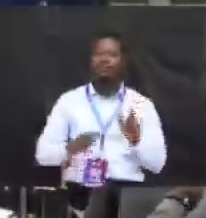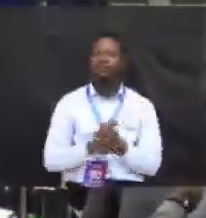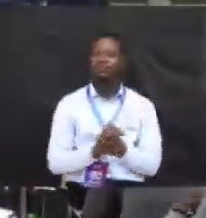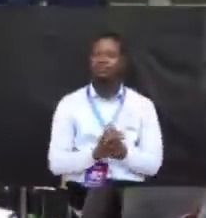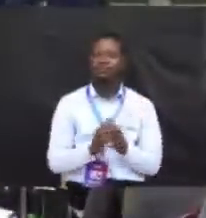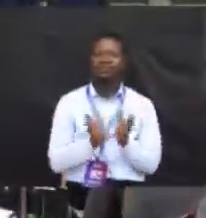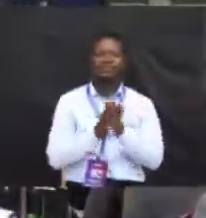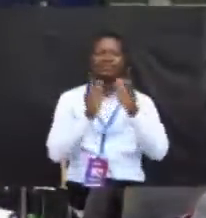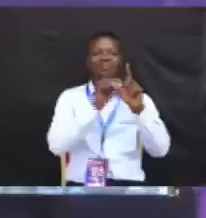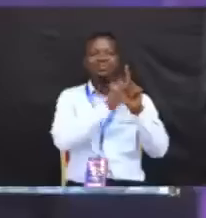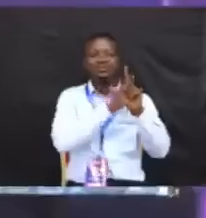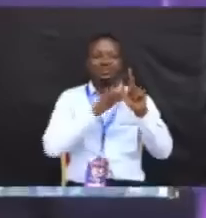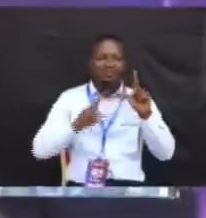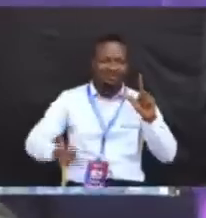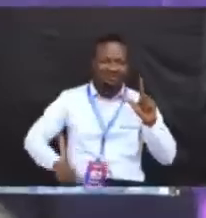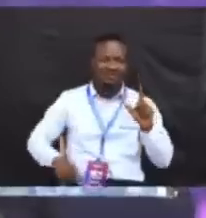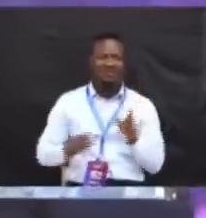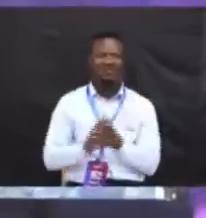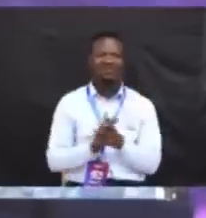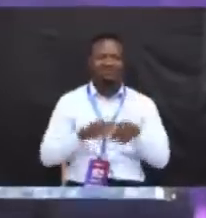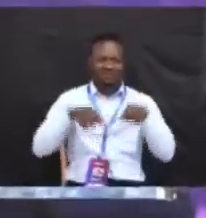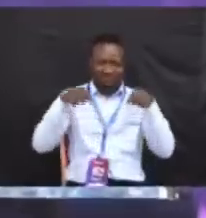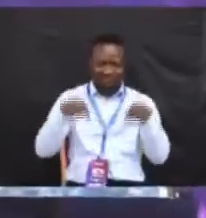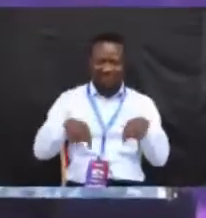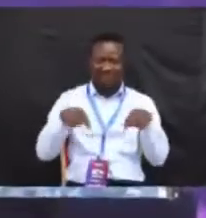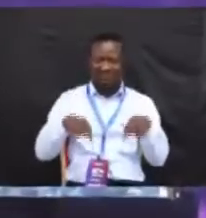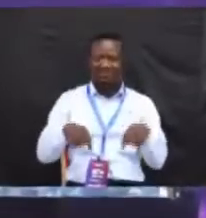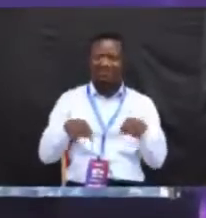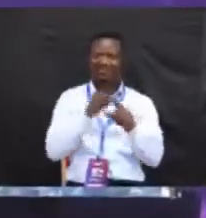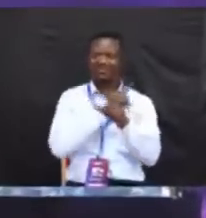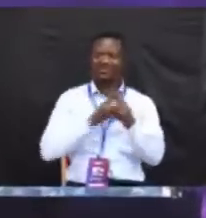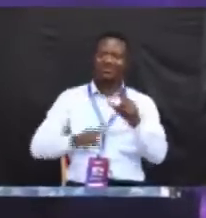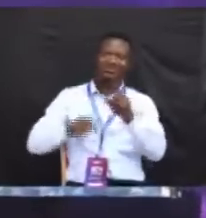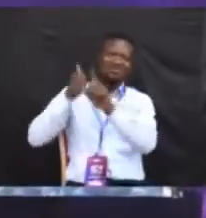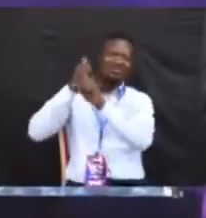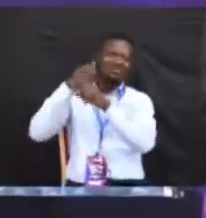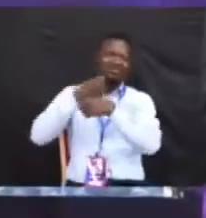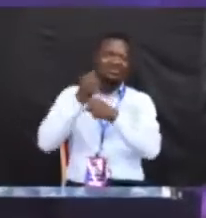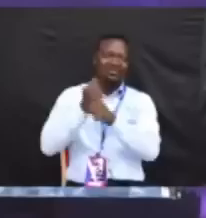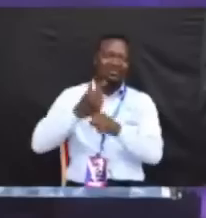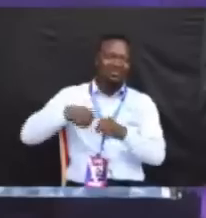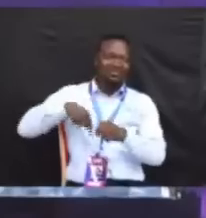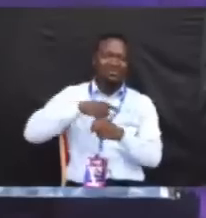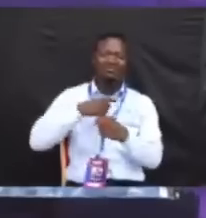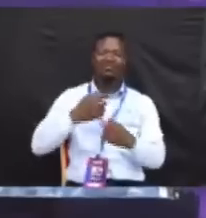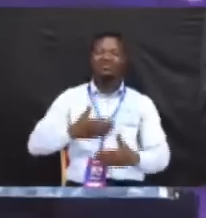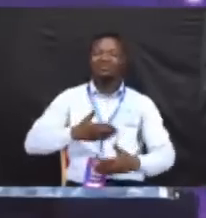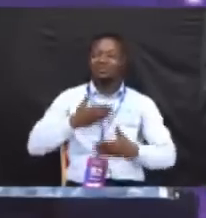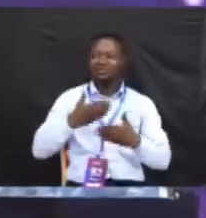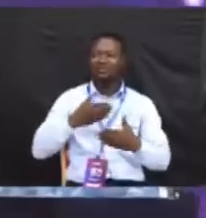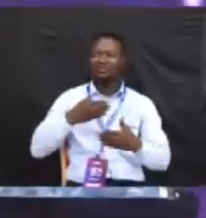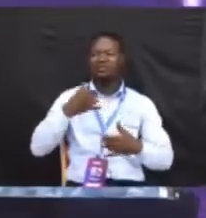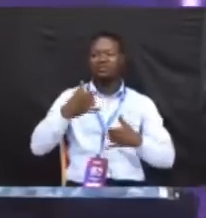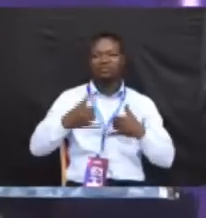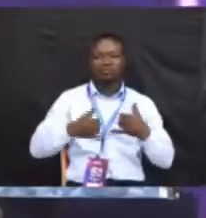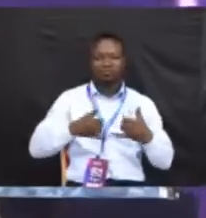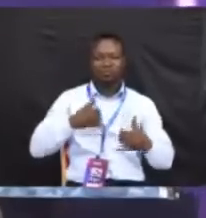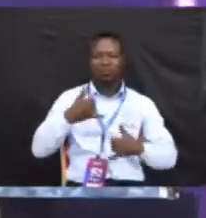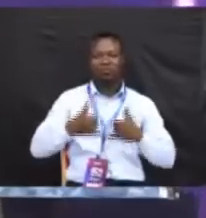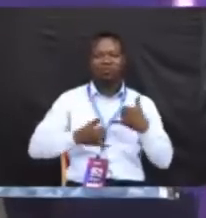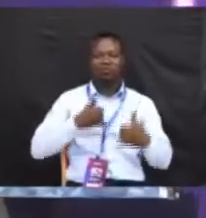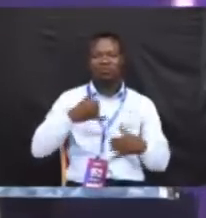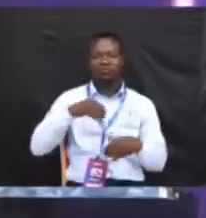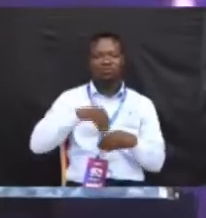Praise God. Praise God. This is the day that the Lord has made and we have every cause to rejoice and be glad in